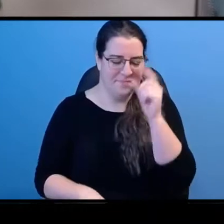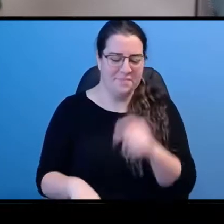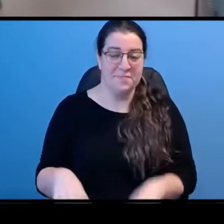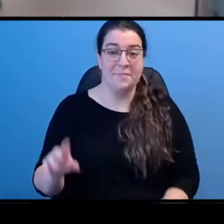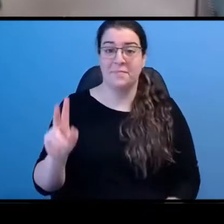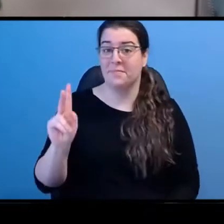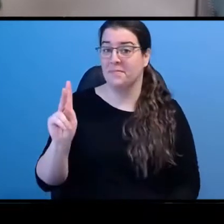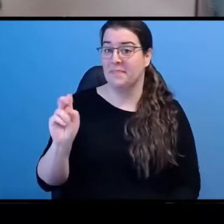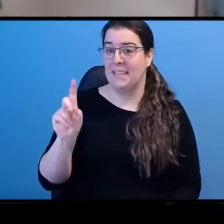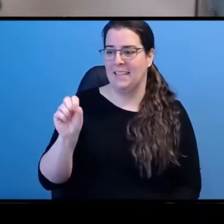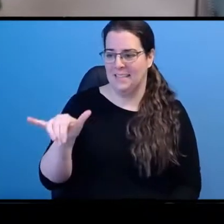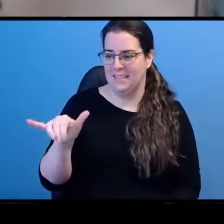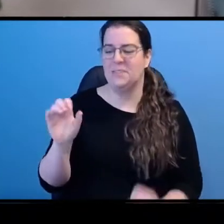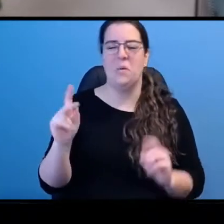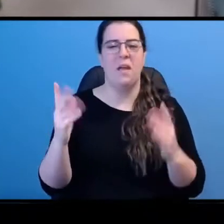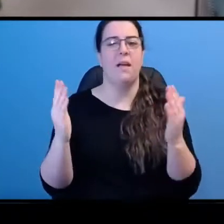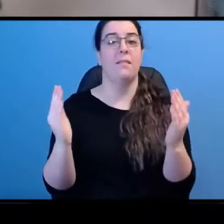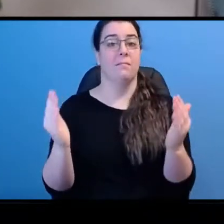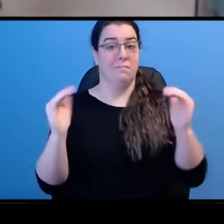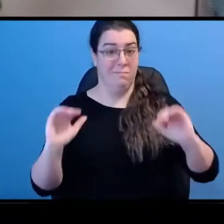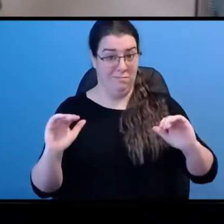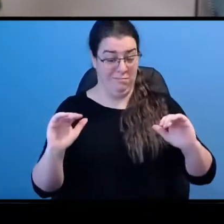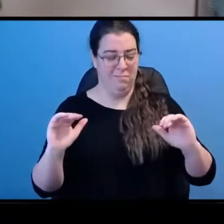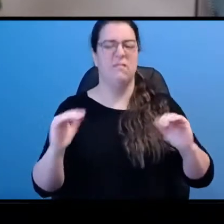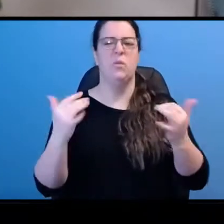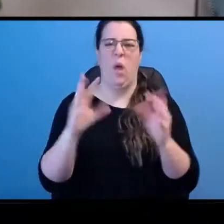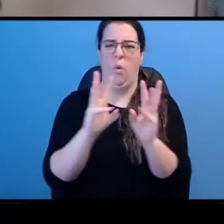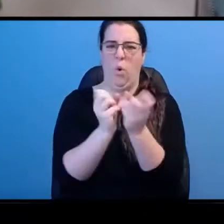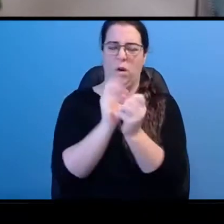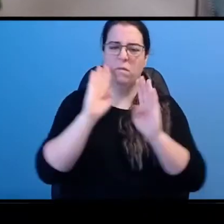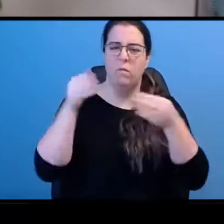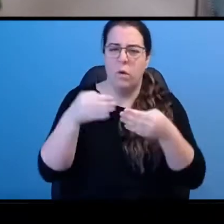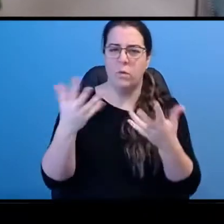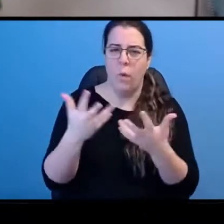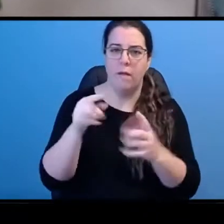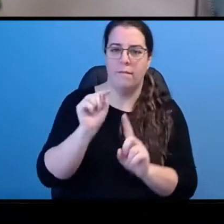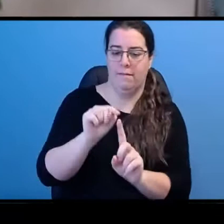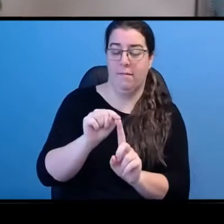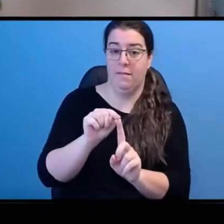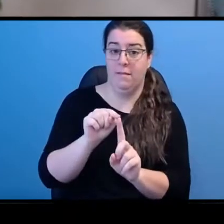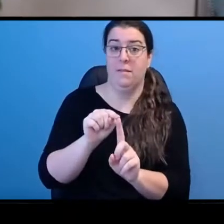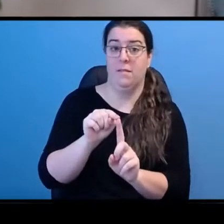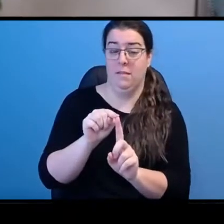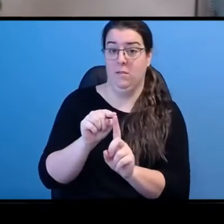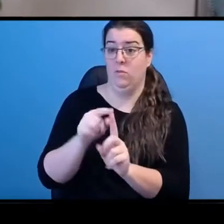where we're going to start talking about things that you need to do before you start writing your grant.